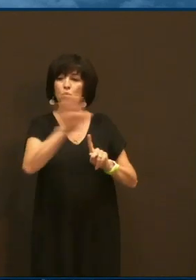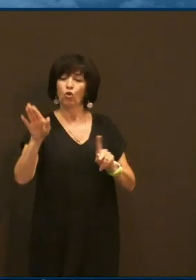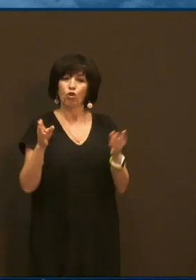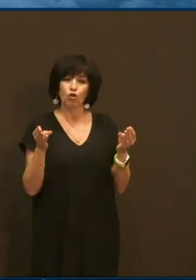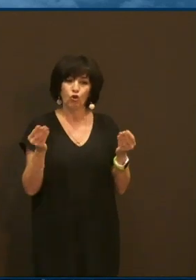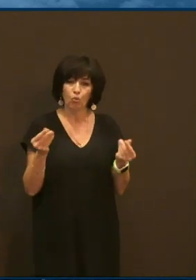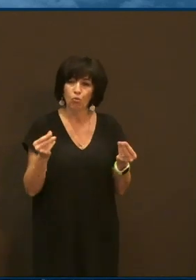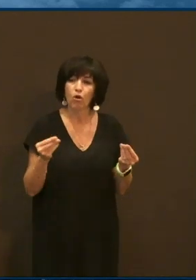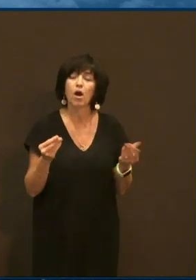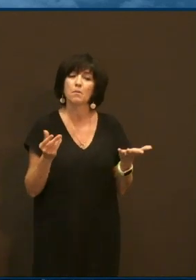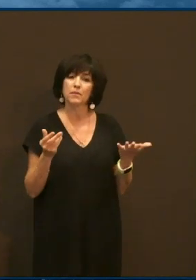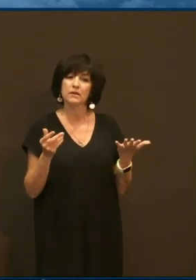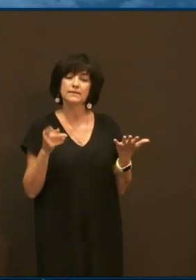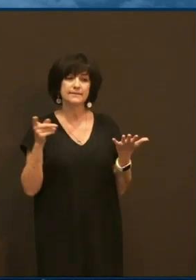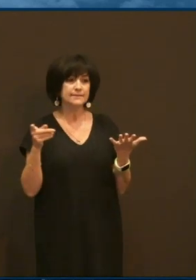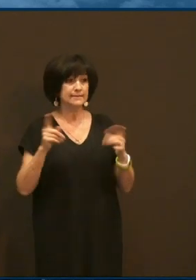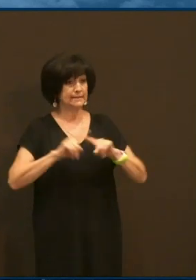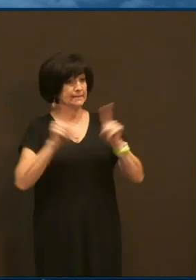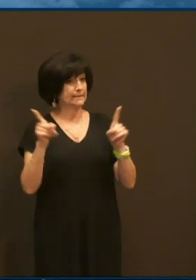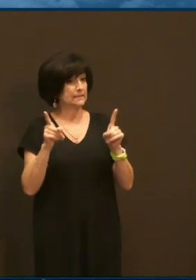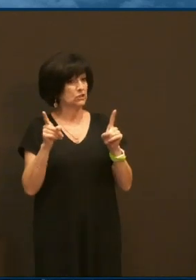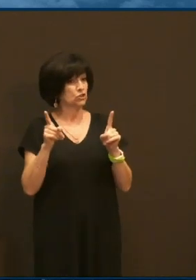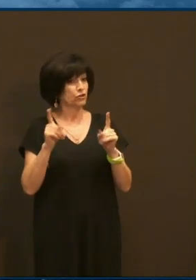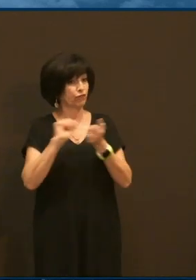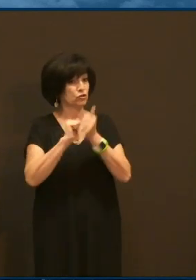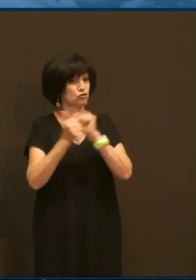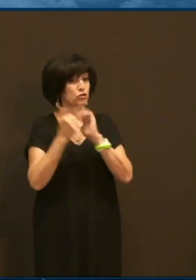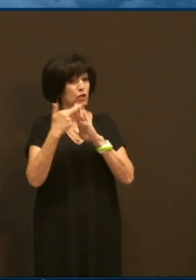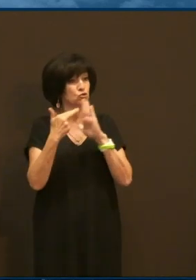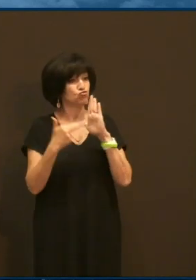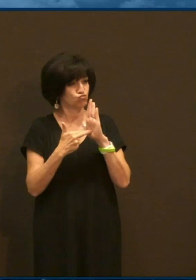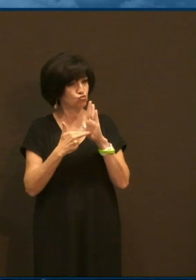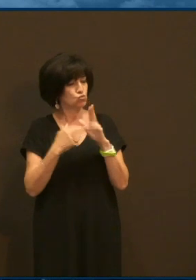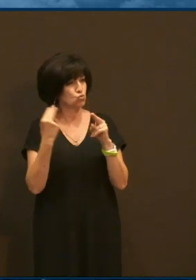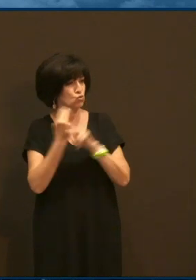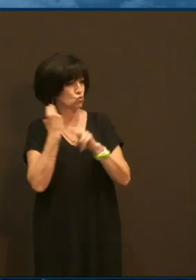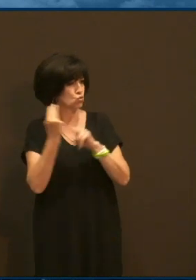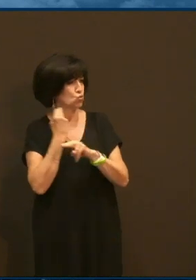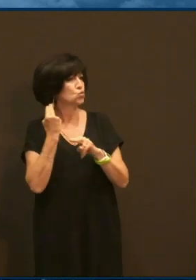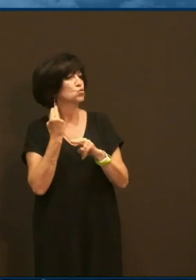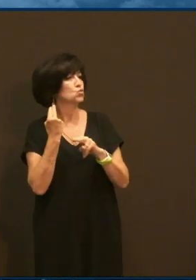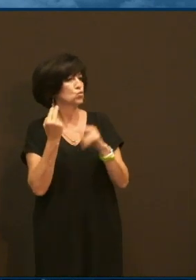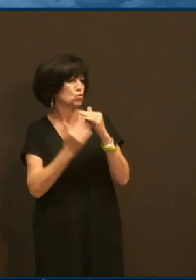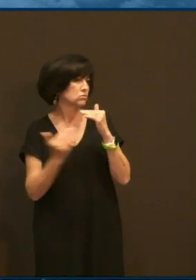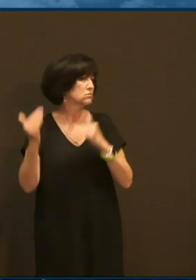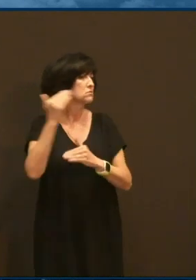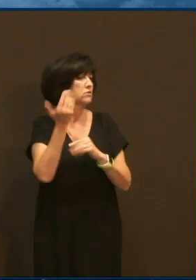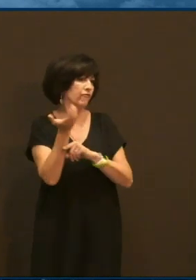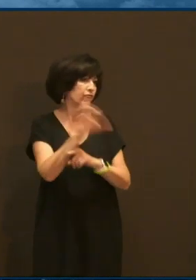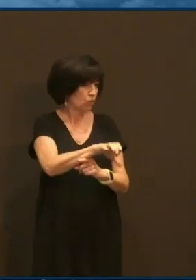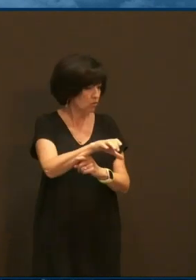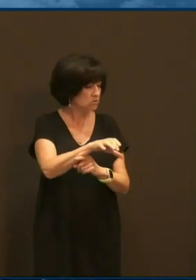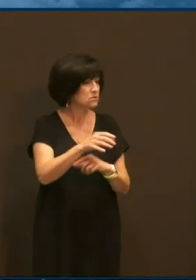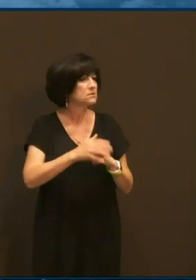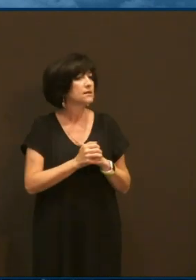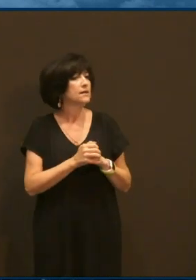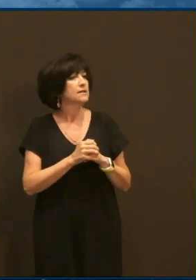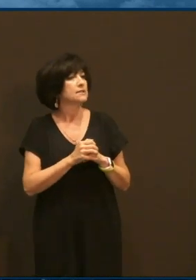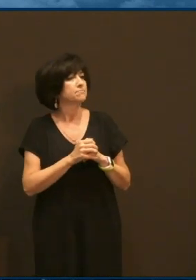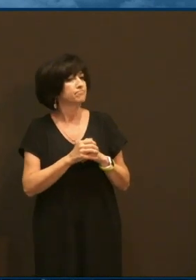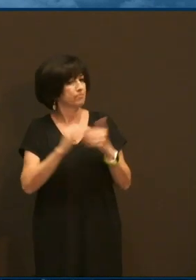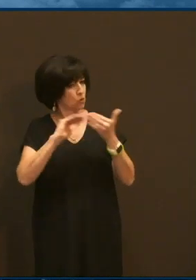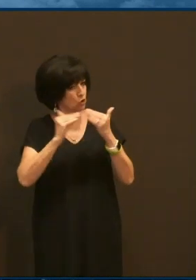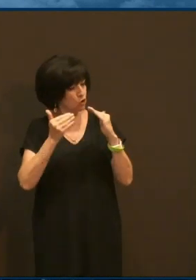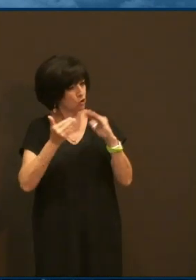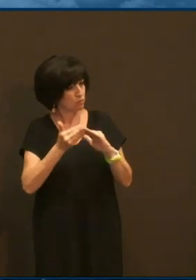with communities, particularly communities of color. Use of force guidelines, I think, are near the top of that list.